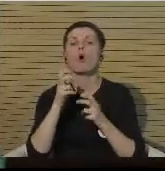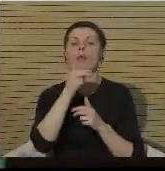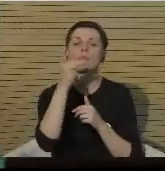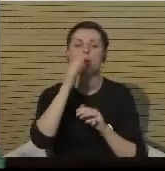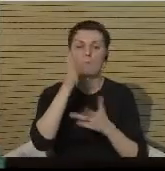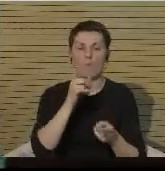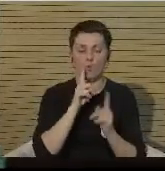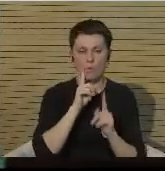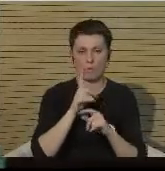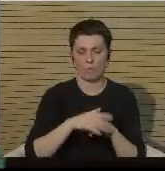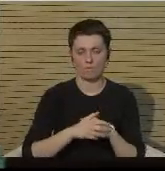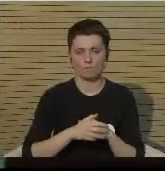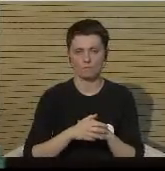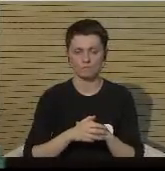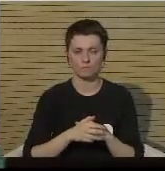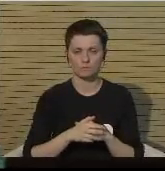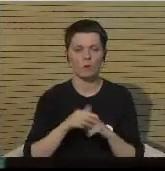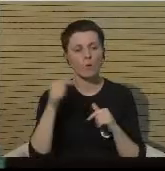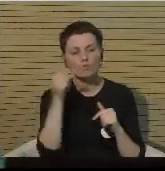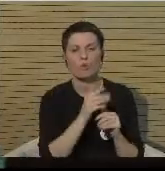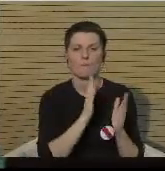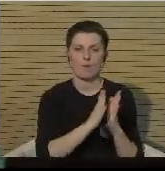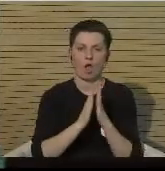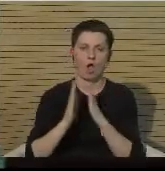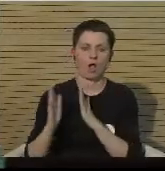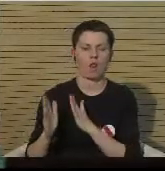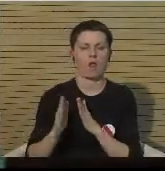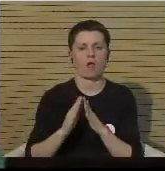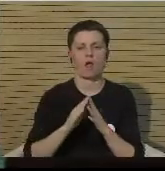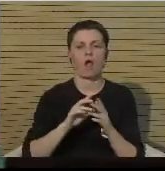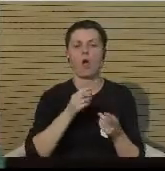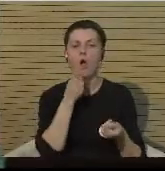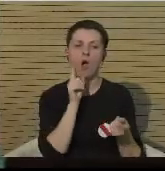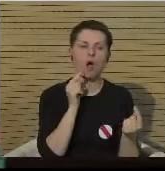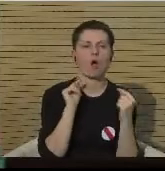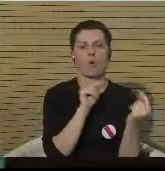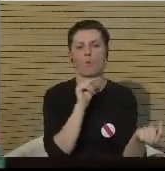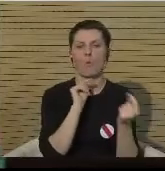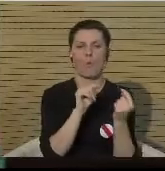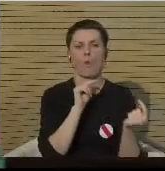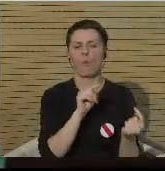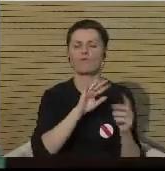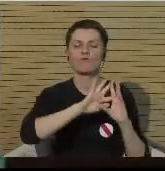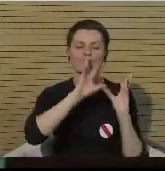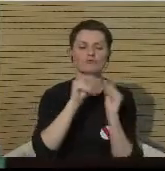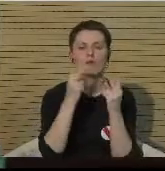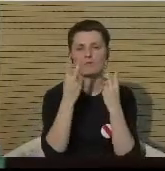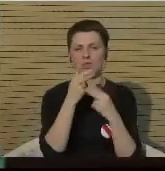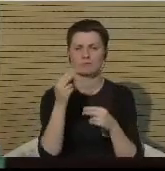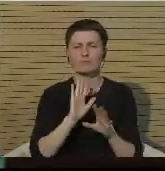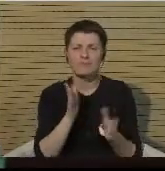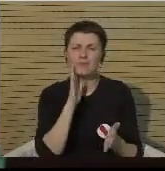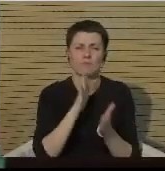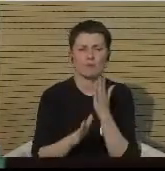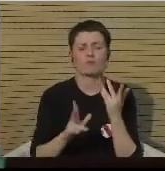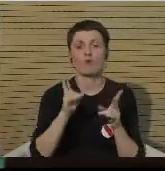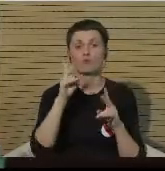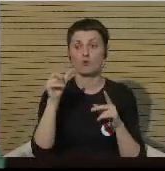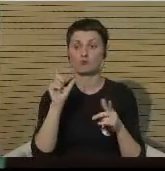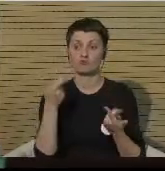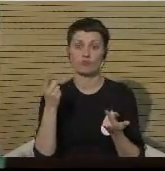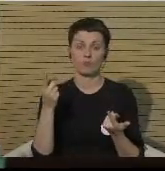and we are not always ready to, we do not have the topics to talk about, and we have to, you know, like an agenda to